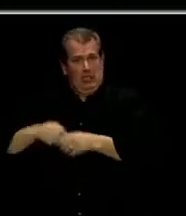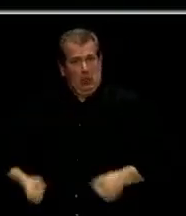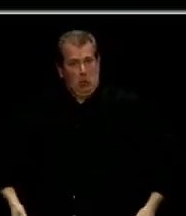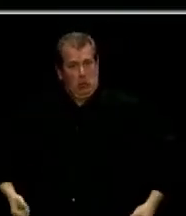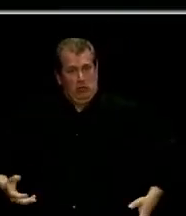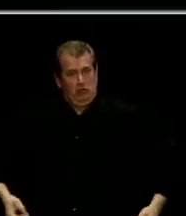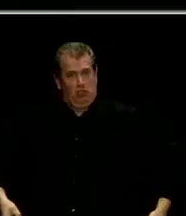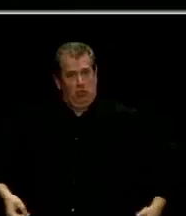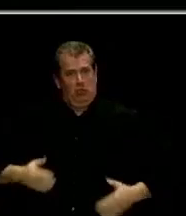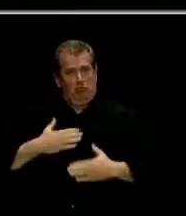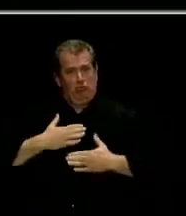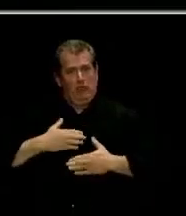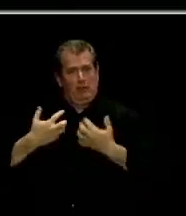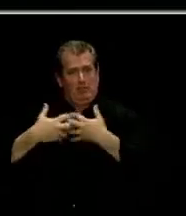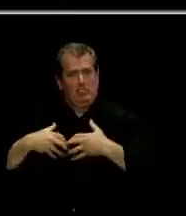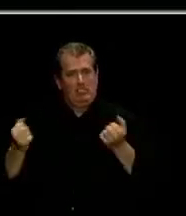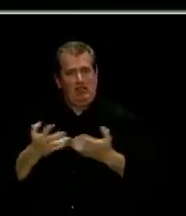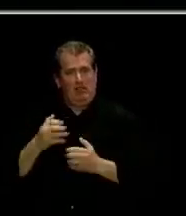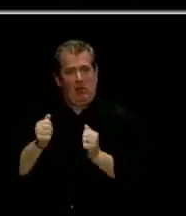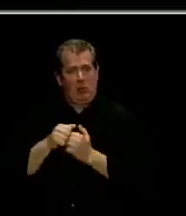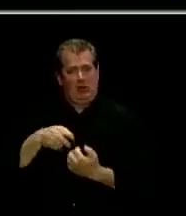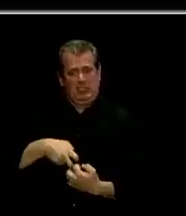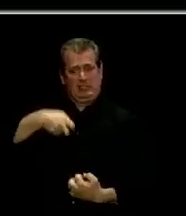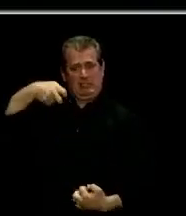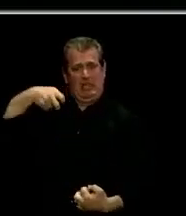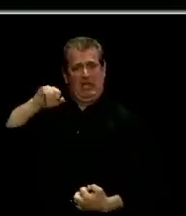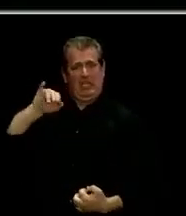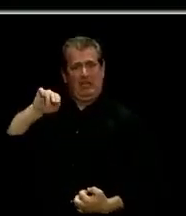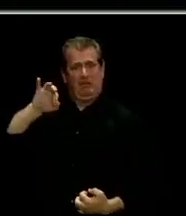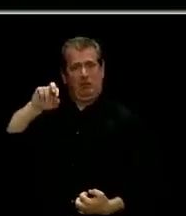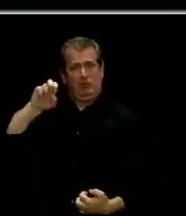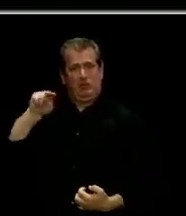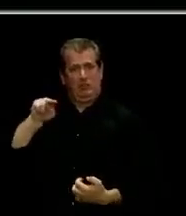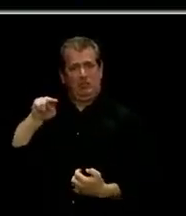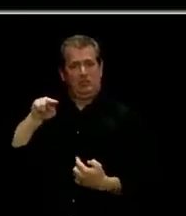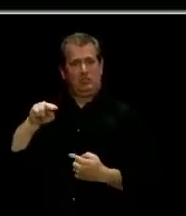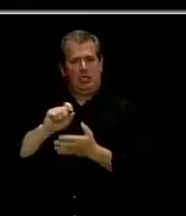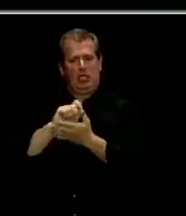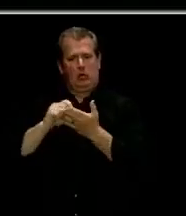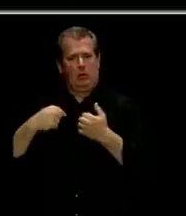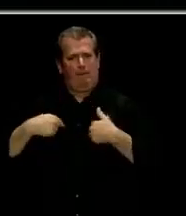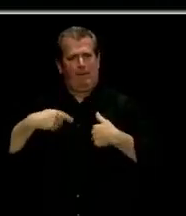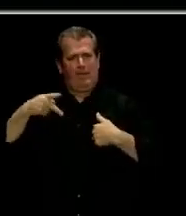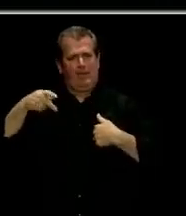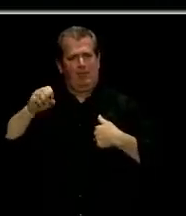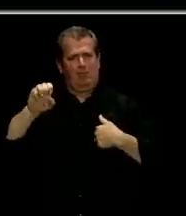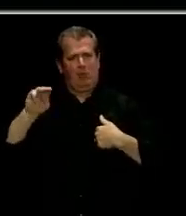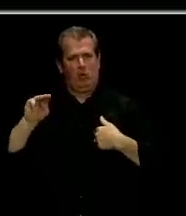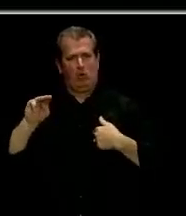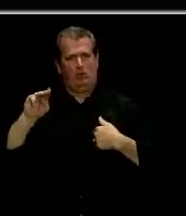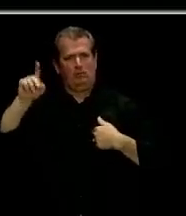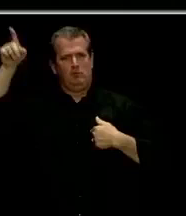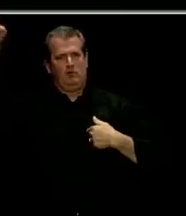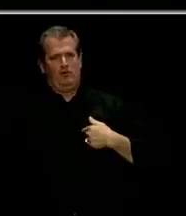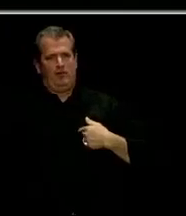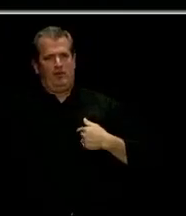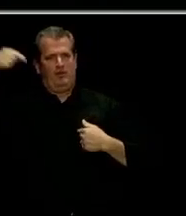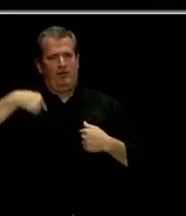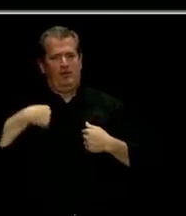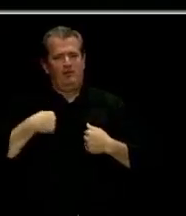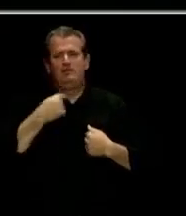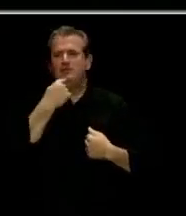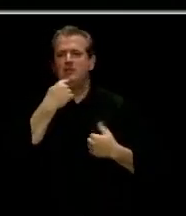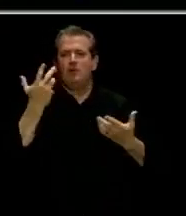on a ventilator with a spinal fusion, and he wrote me this poem to encourage me, Dad, overseas. This is